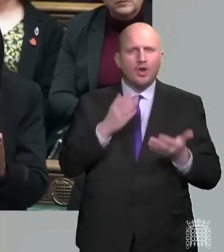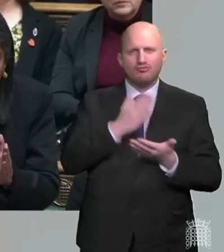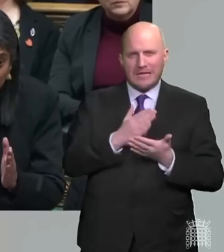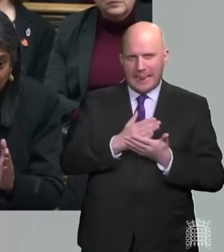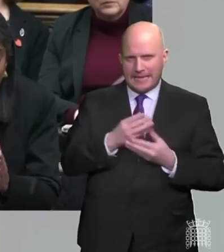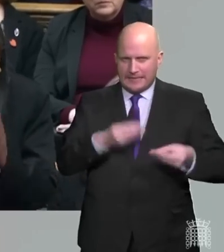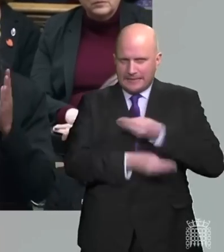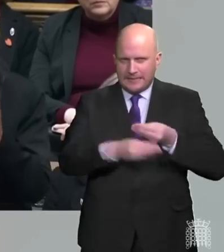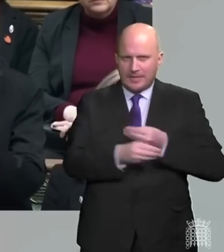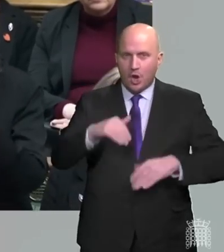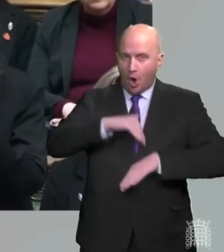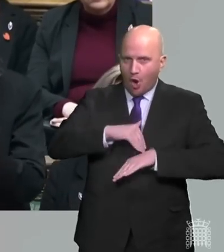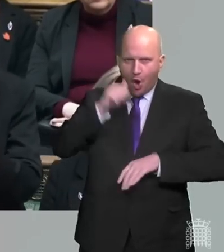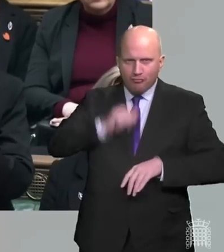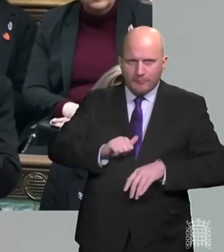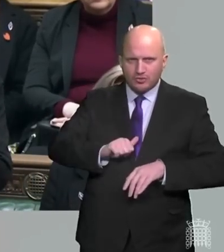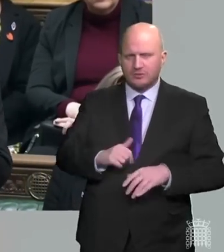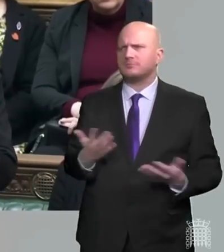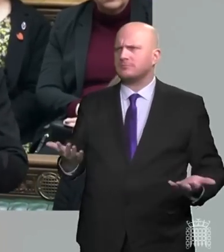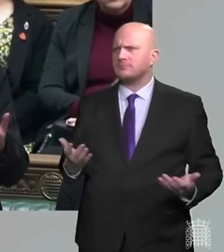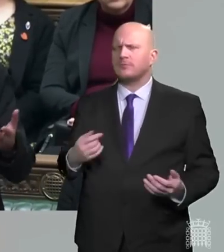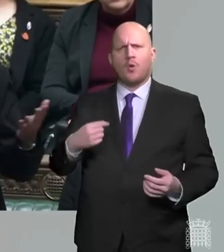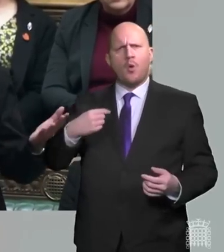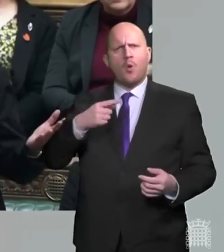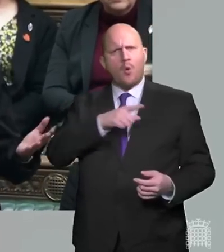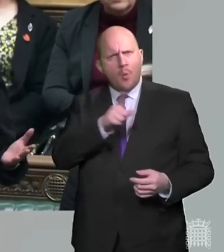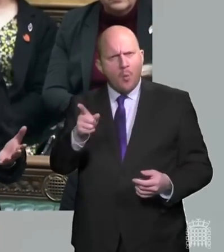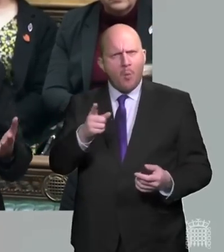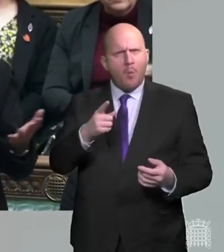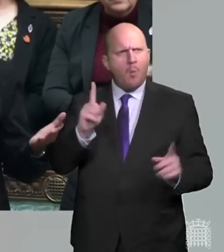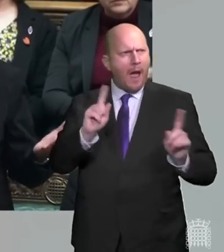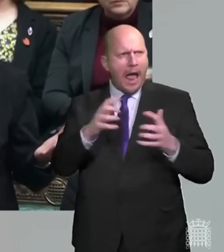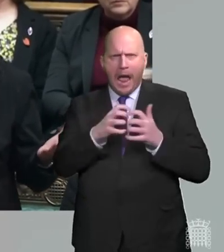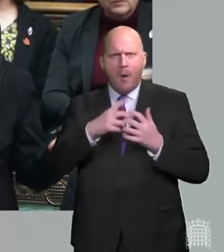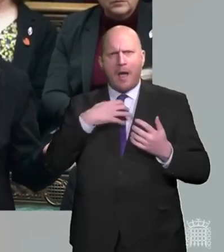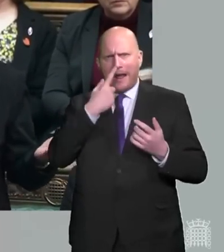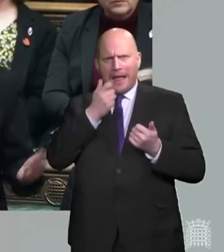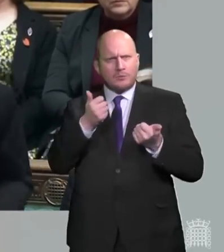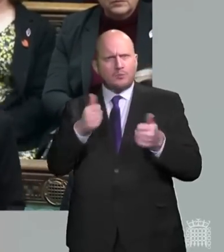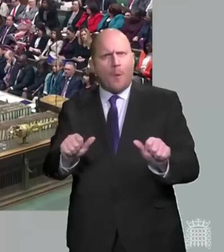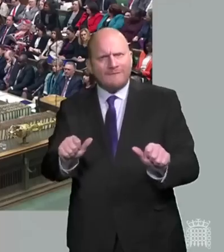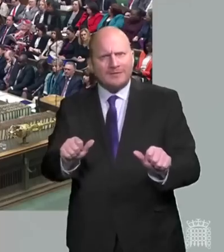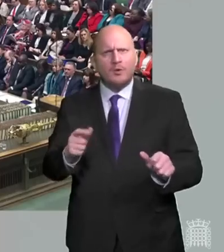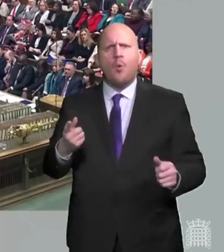in anti-corruption, as we promised in 2016? Or is there a lack of political will to upset the apple